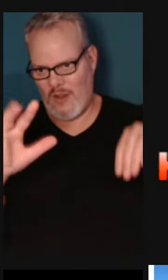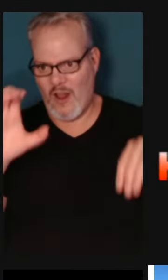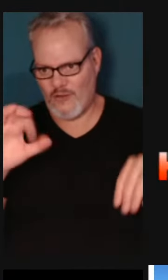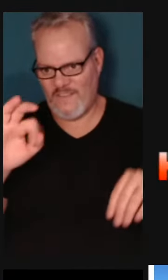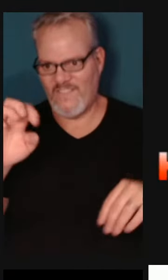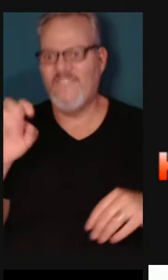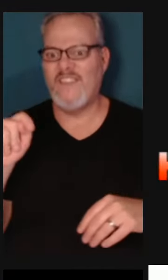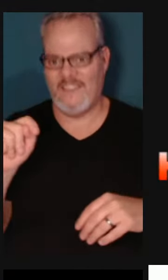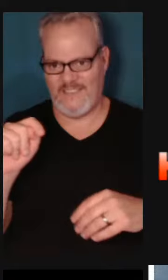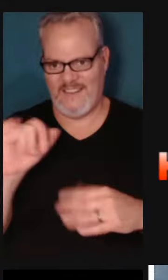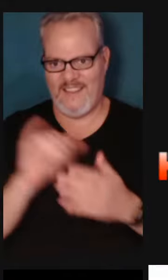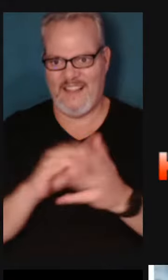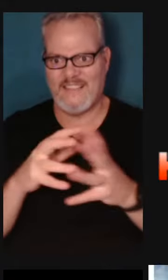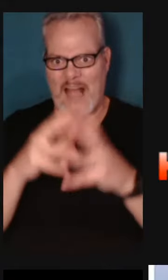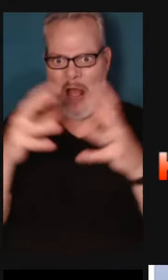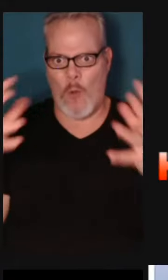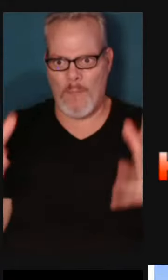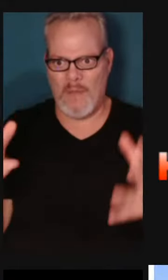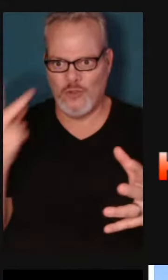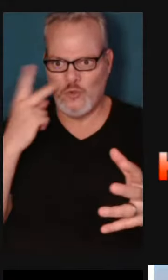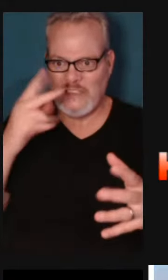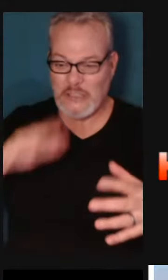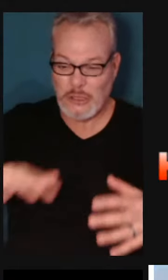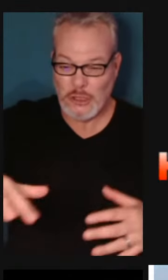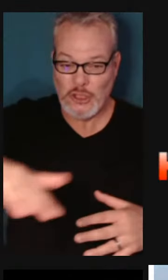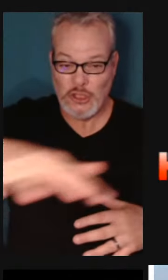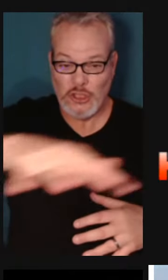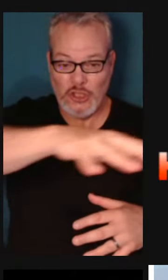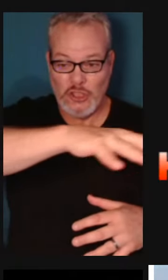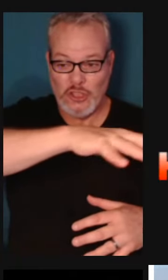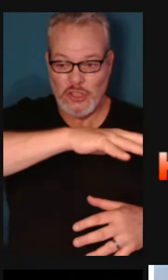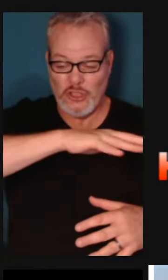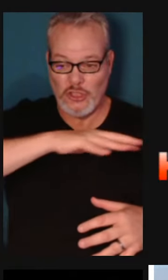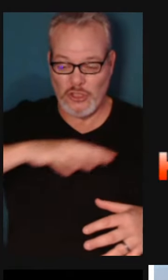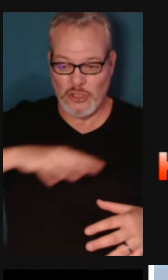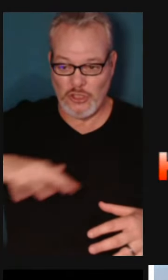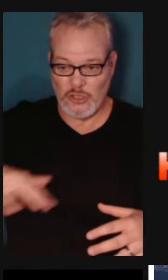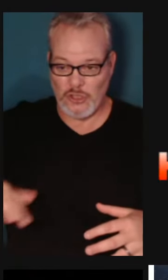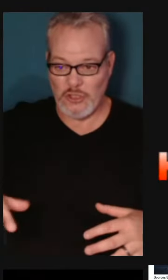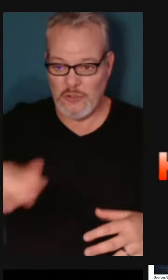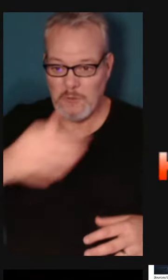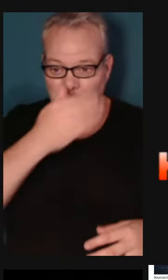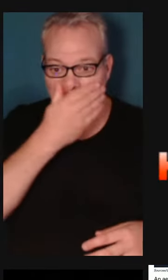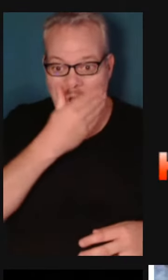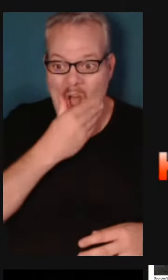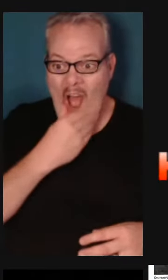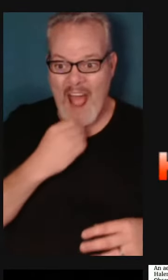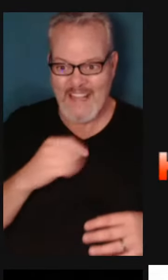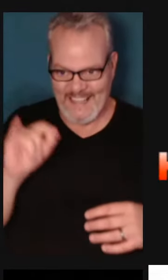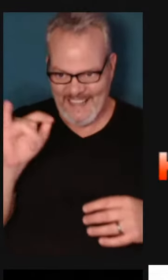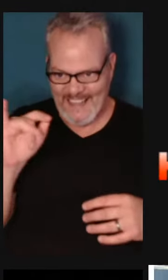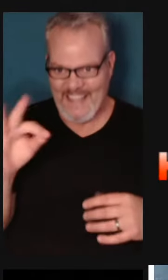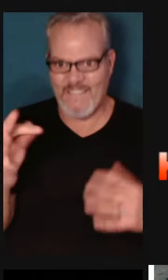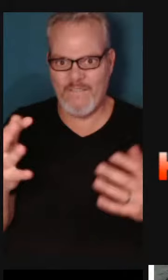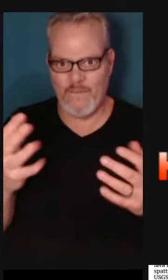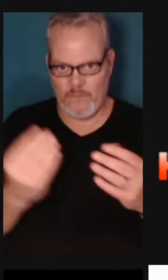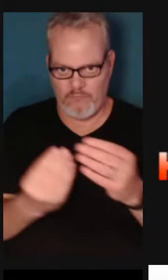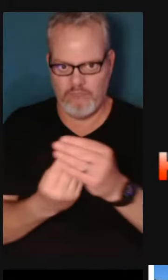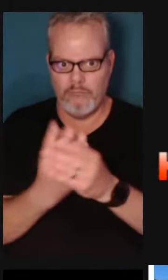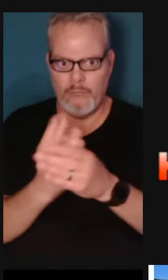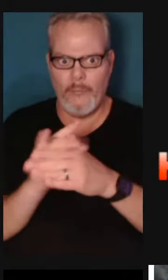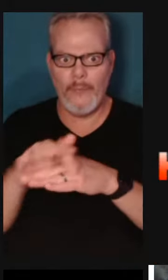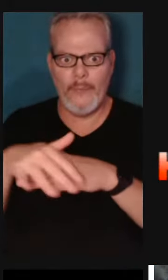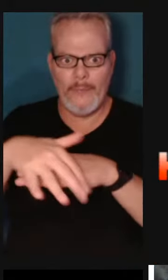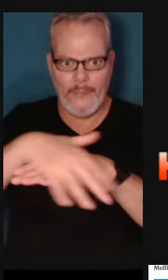area looking across this entire landscape over here for it to actually spill over. So that's the